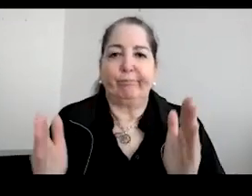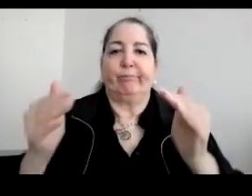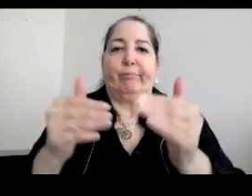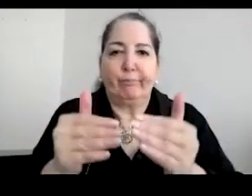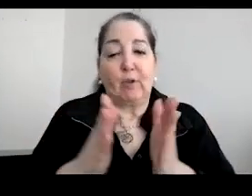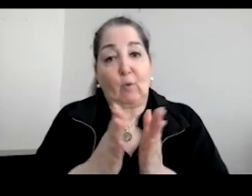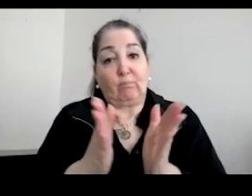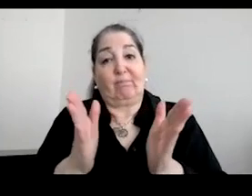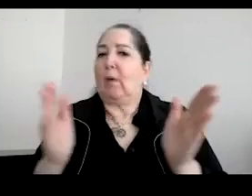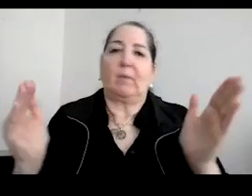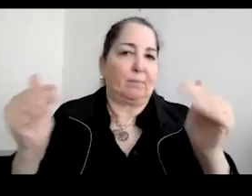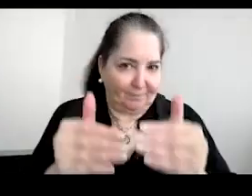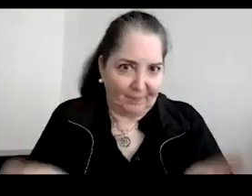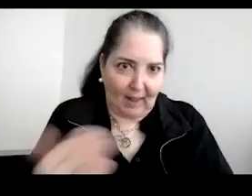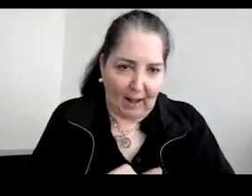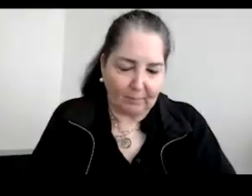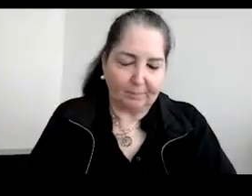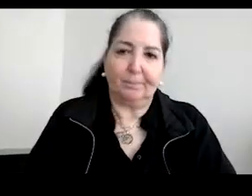kinds of